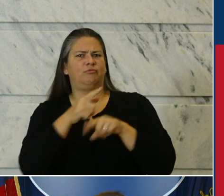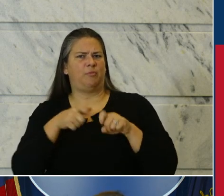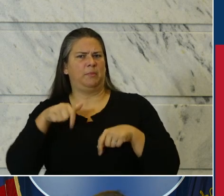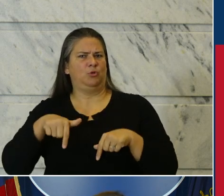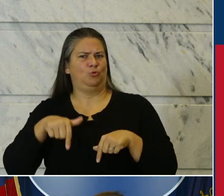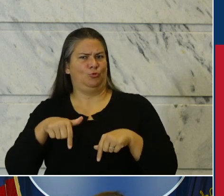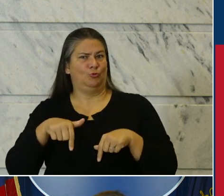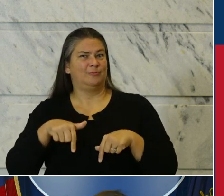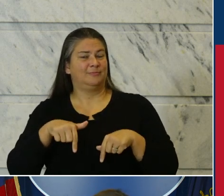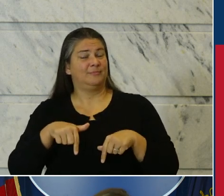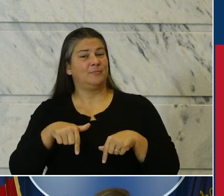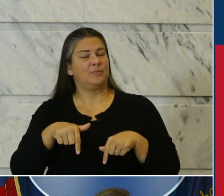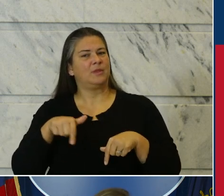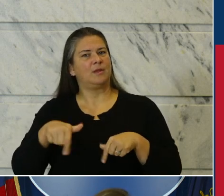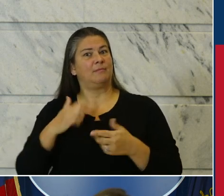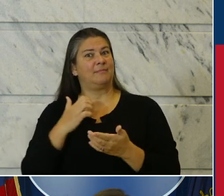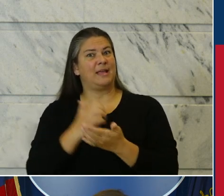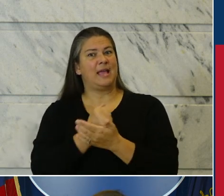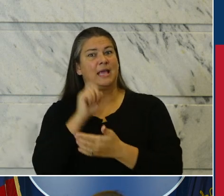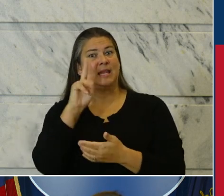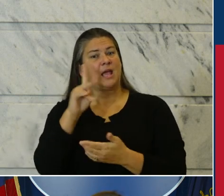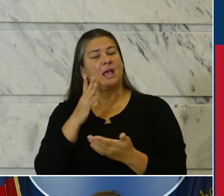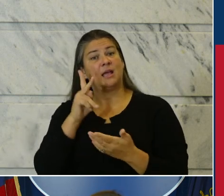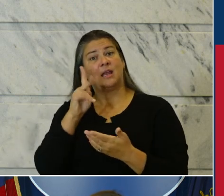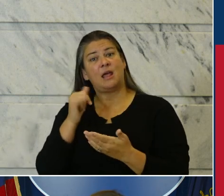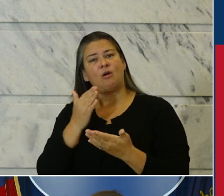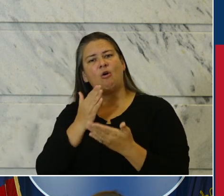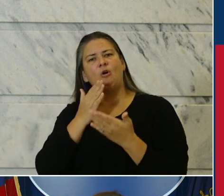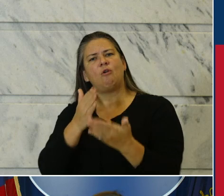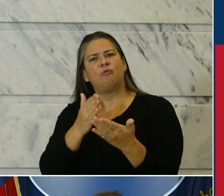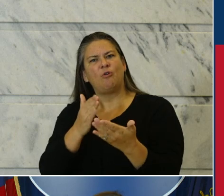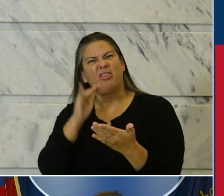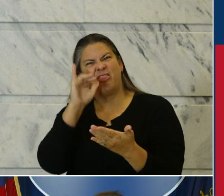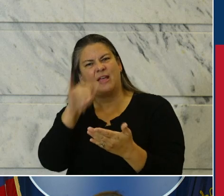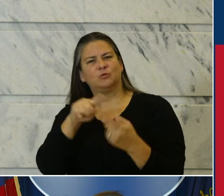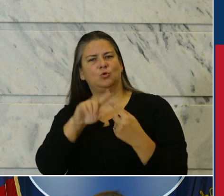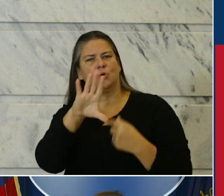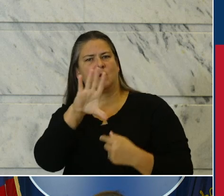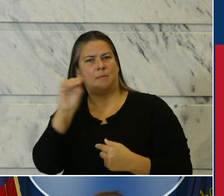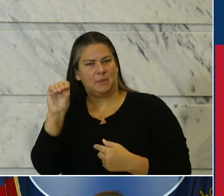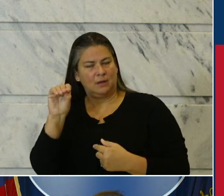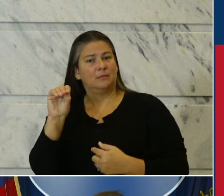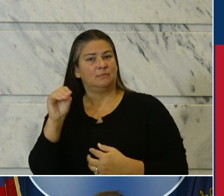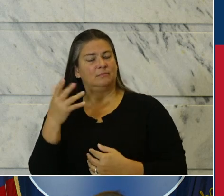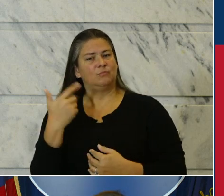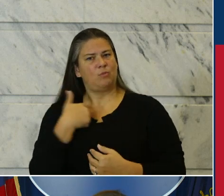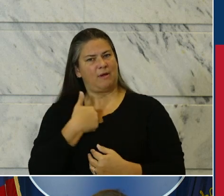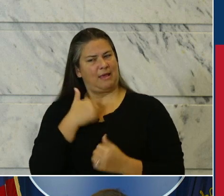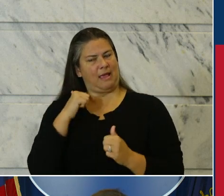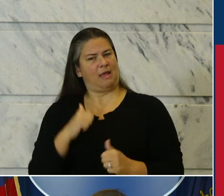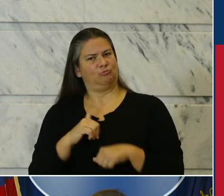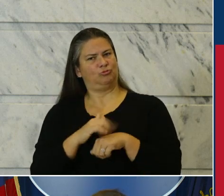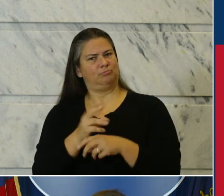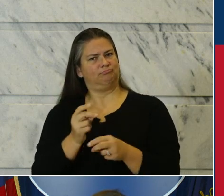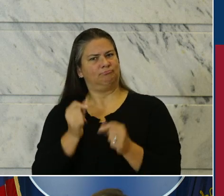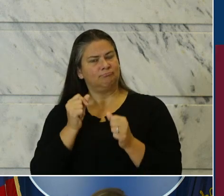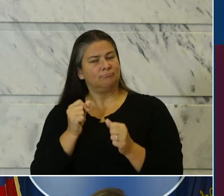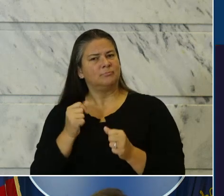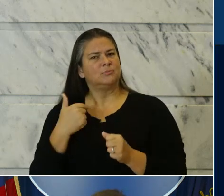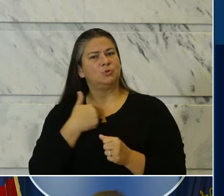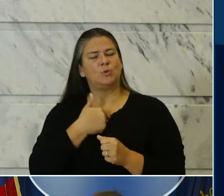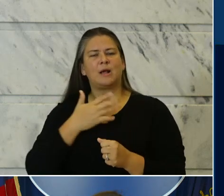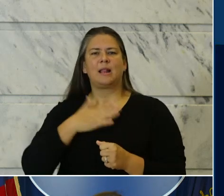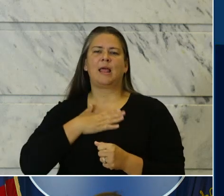It's one of the many advantages Kentucky offers companies, and we're glad to have the opportunity to help Chapin International's